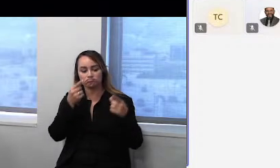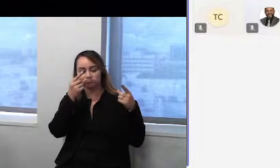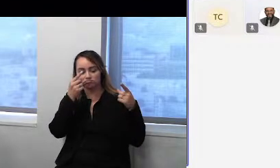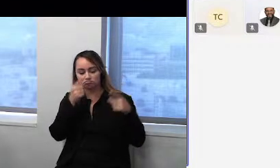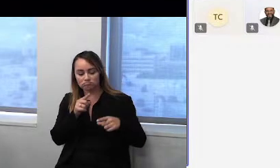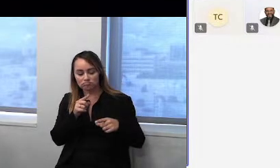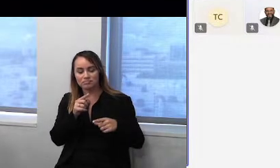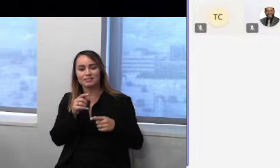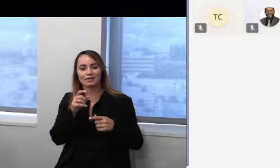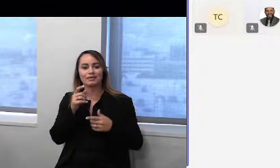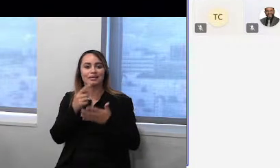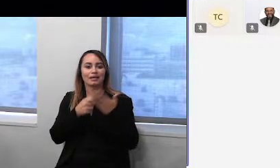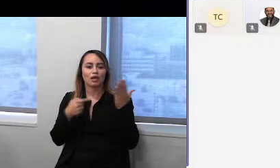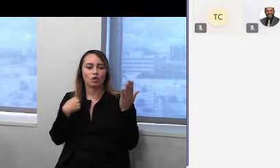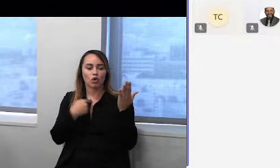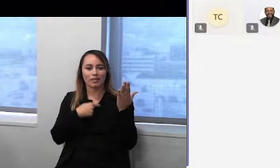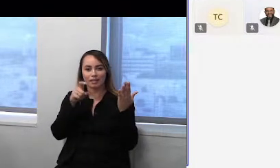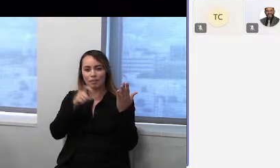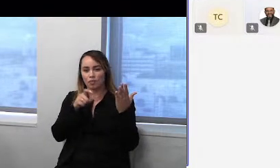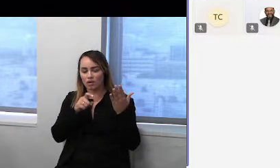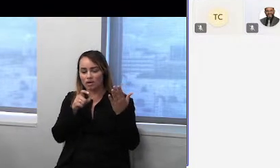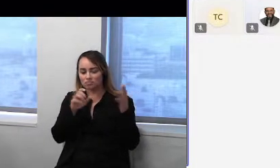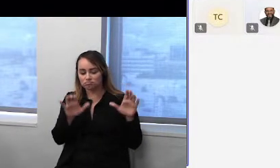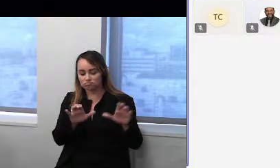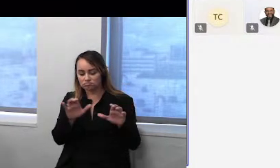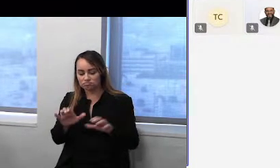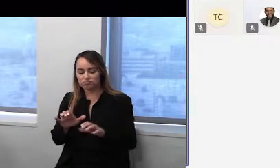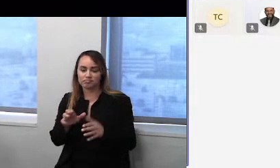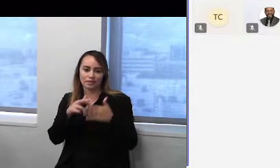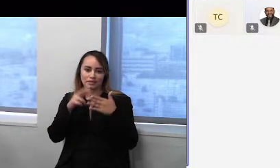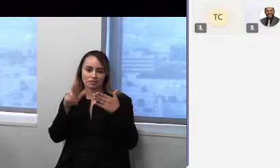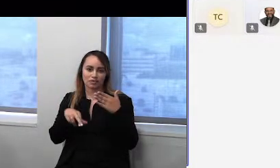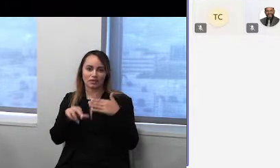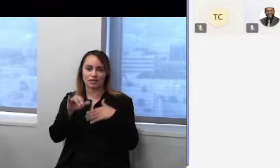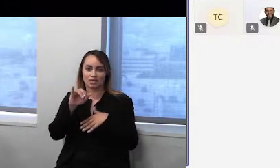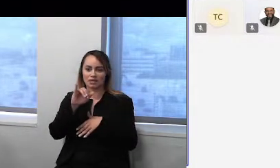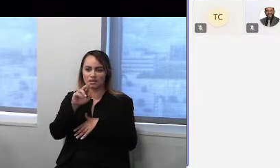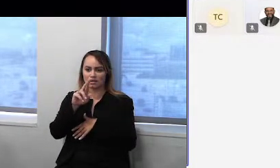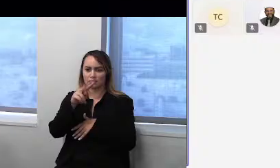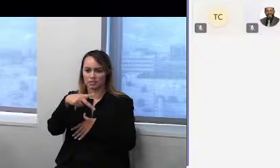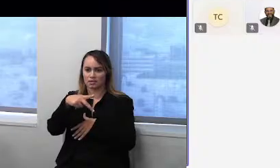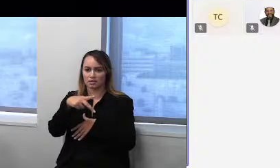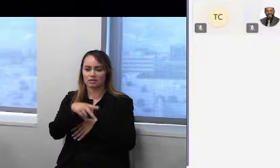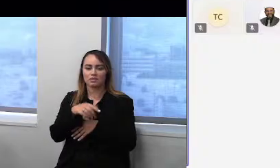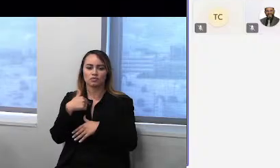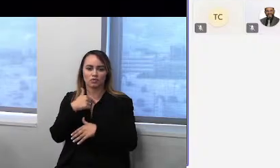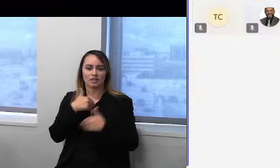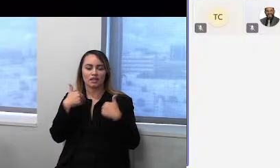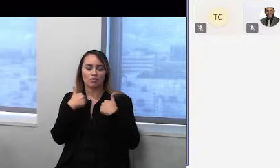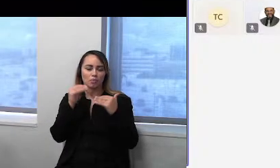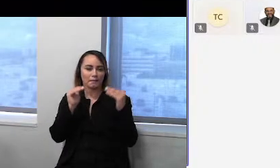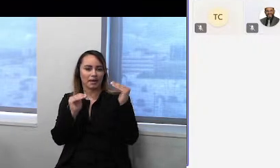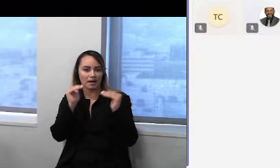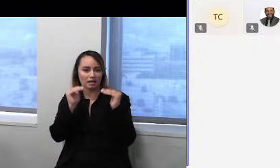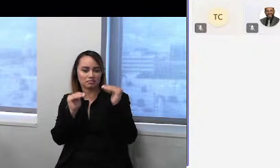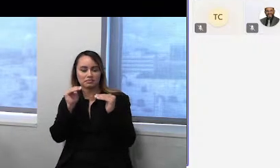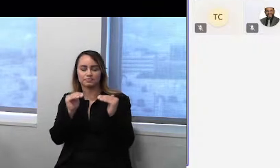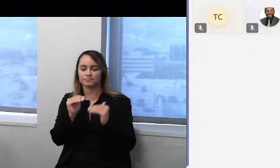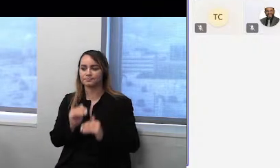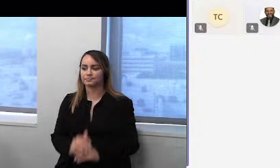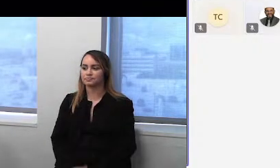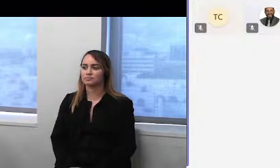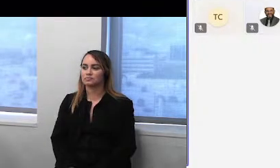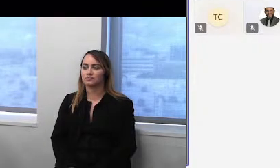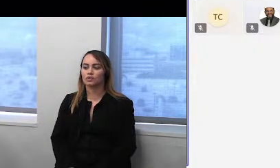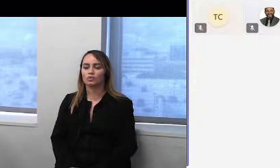of the IRP. So it's a balance between the two studies. We utilize the NERC, as I mentioned, the NERC